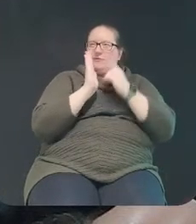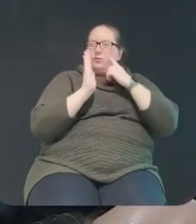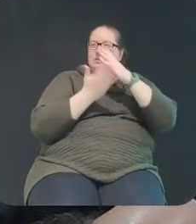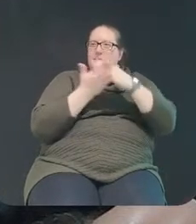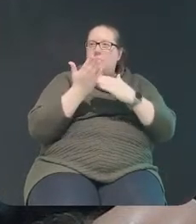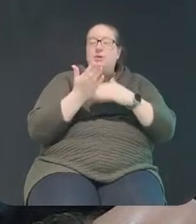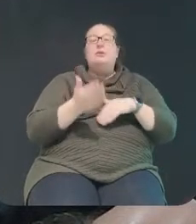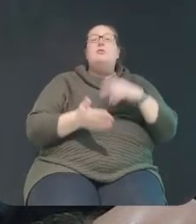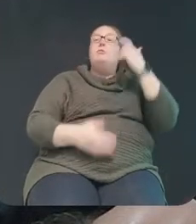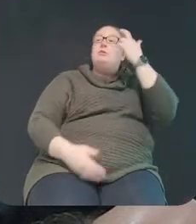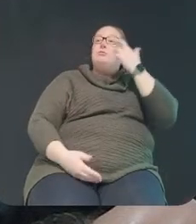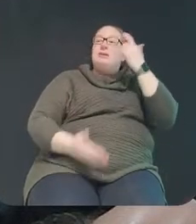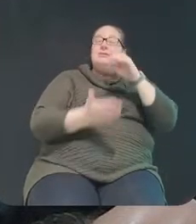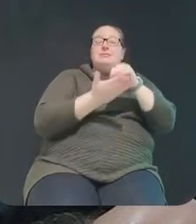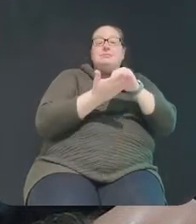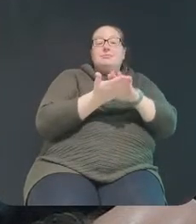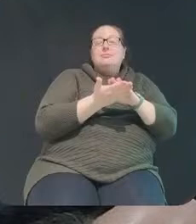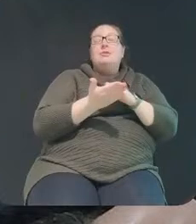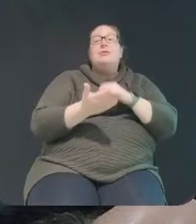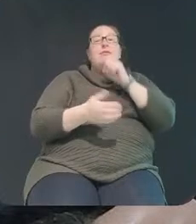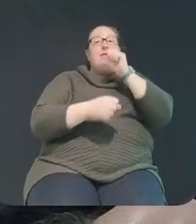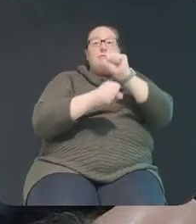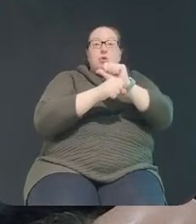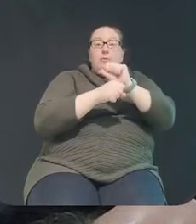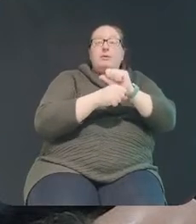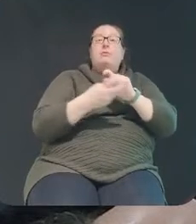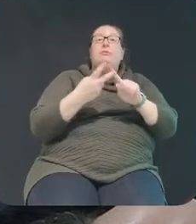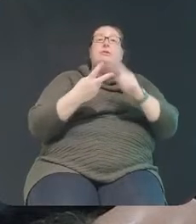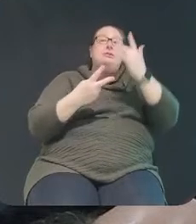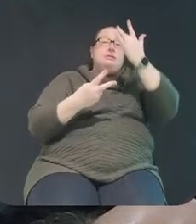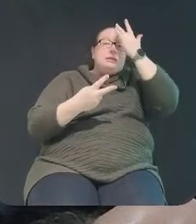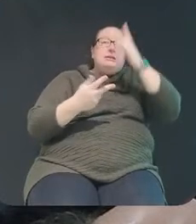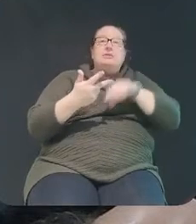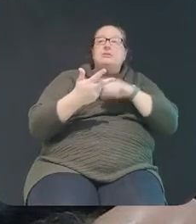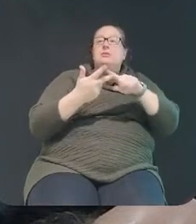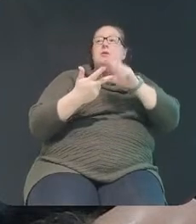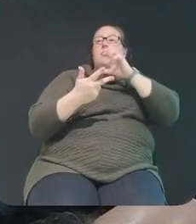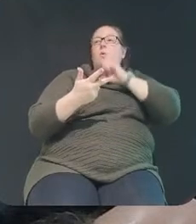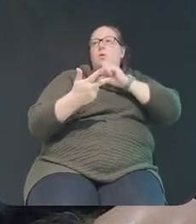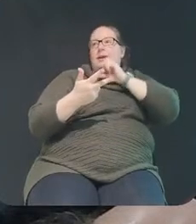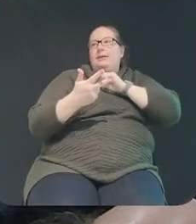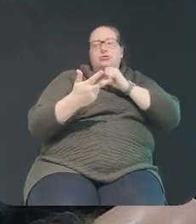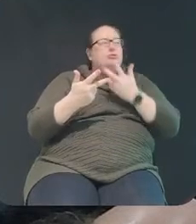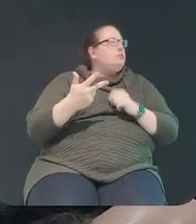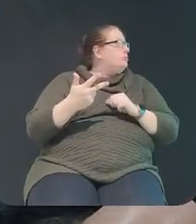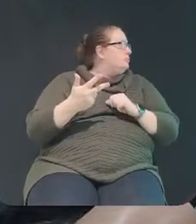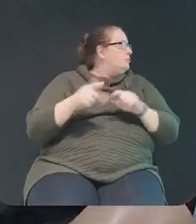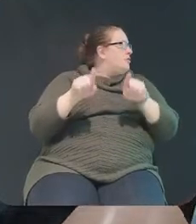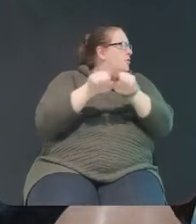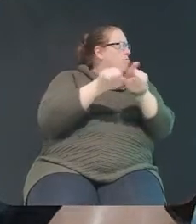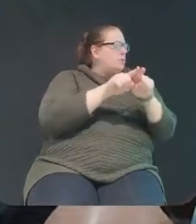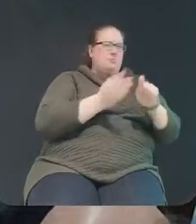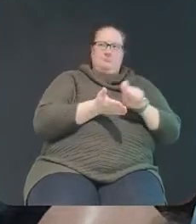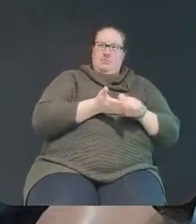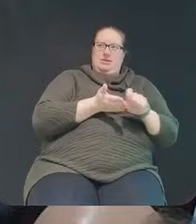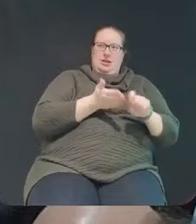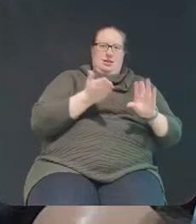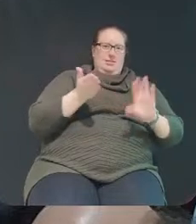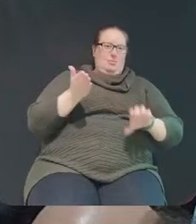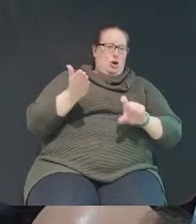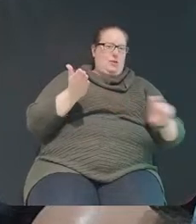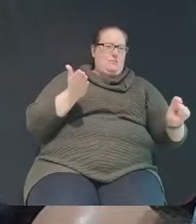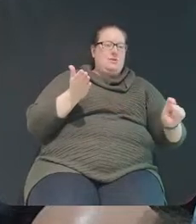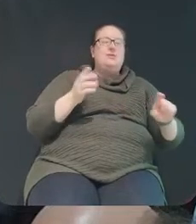including unemployment, sickness, and old age. There's also a penciled note at the bottom mentioning that